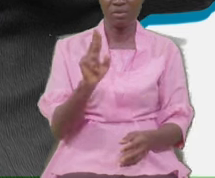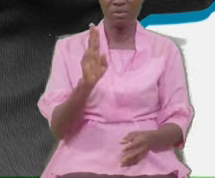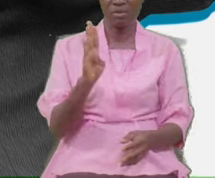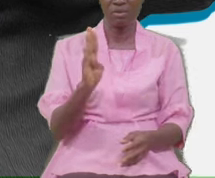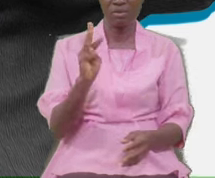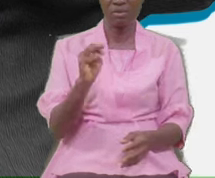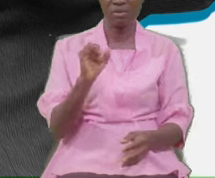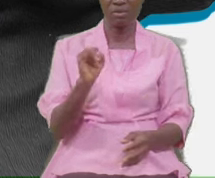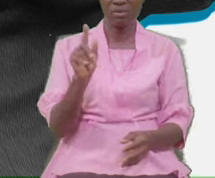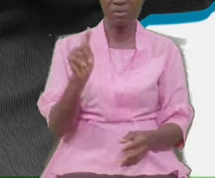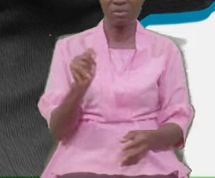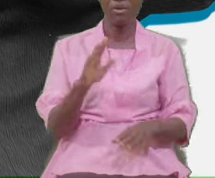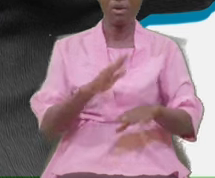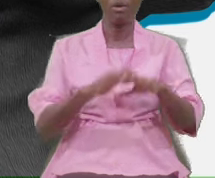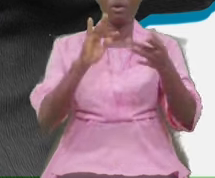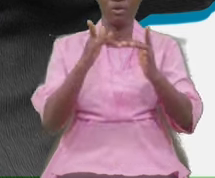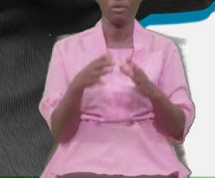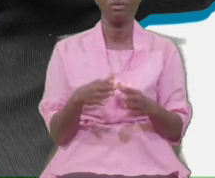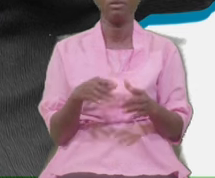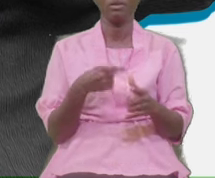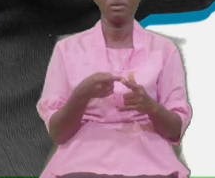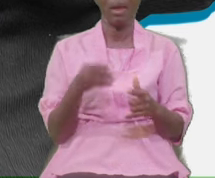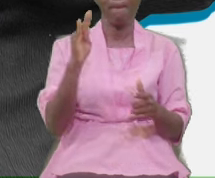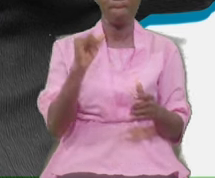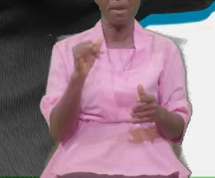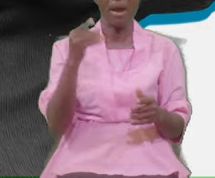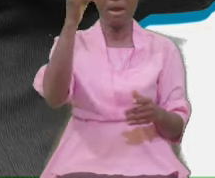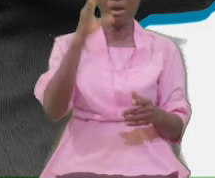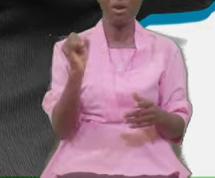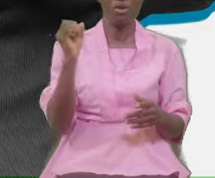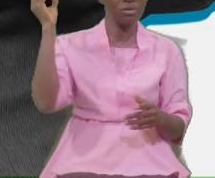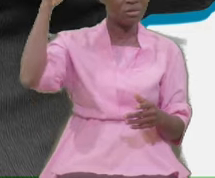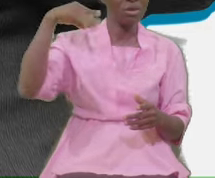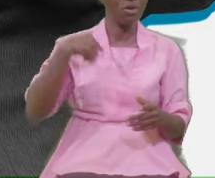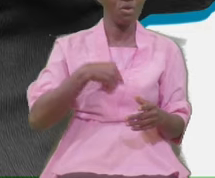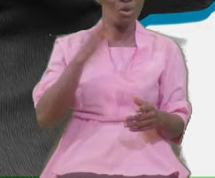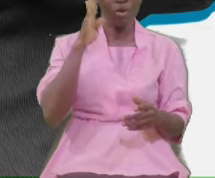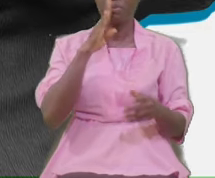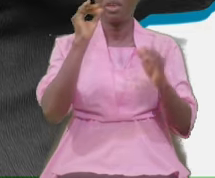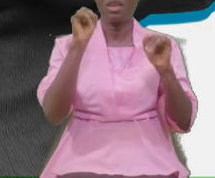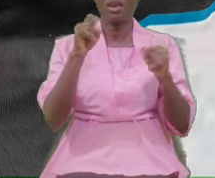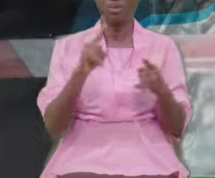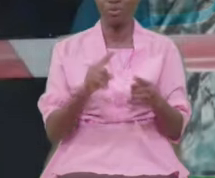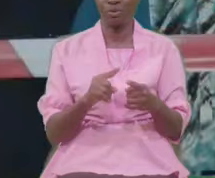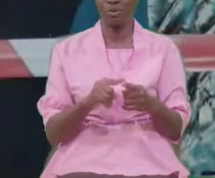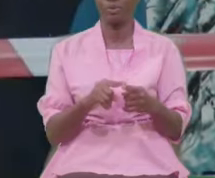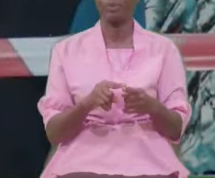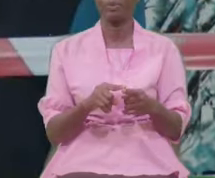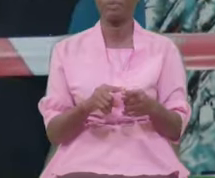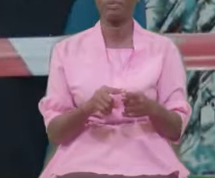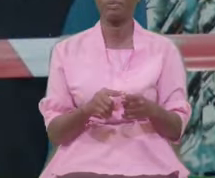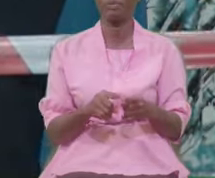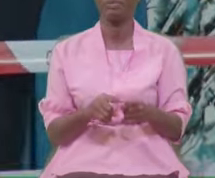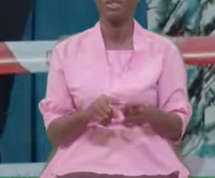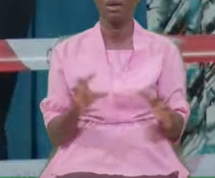contact you by God's Grace so as to be of more help to you if you listening the